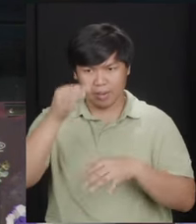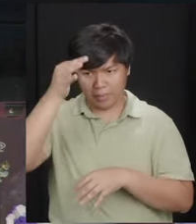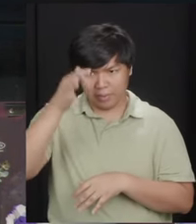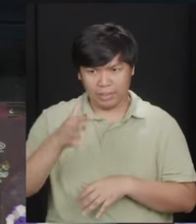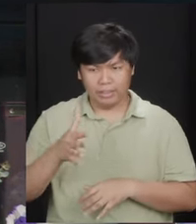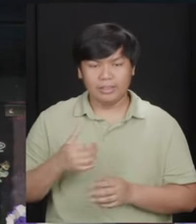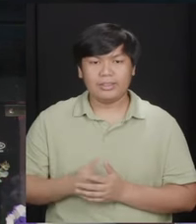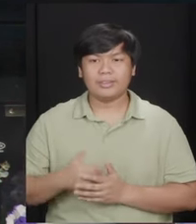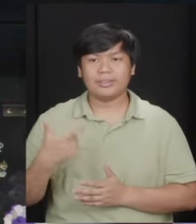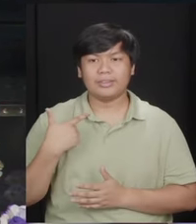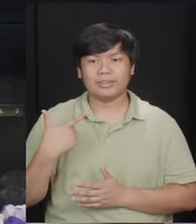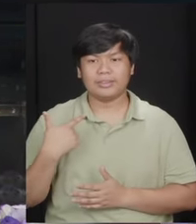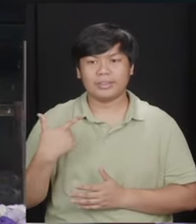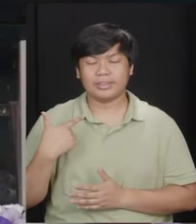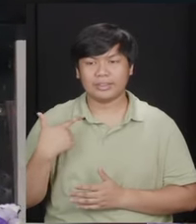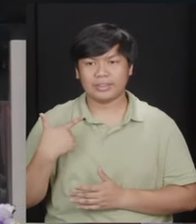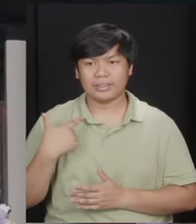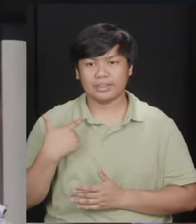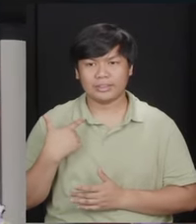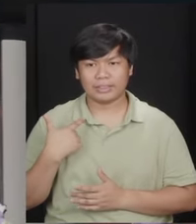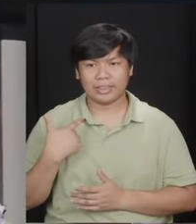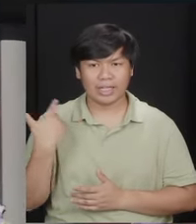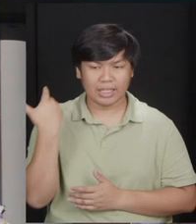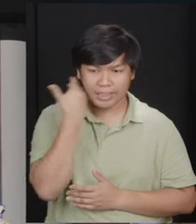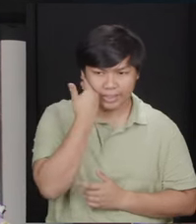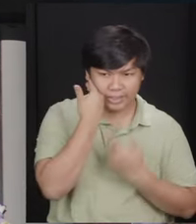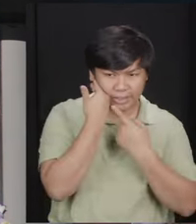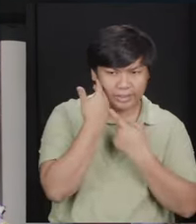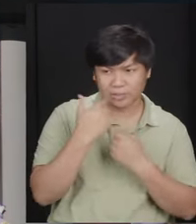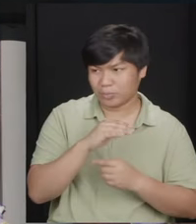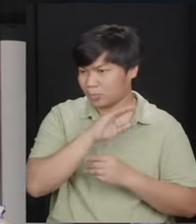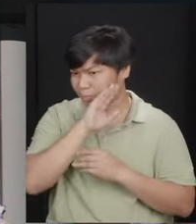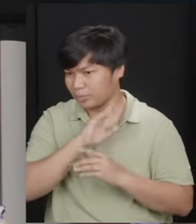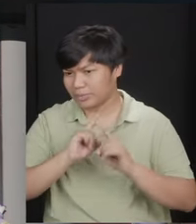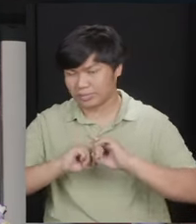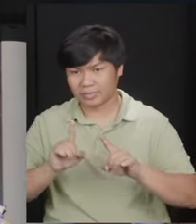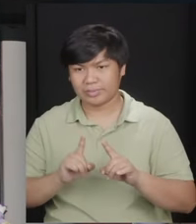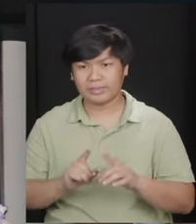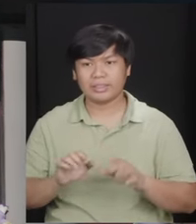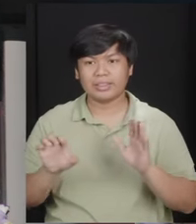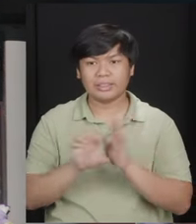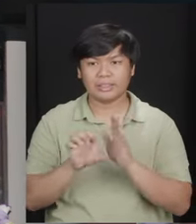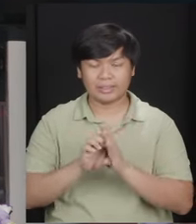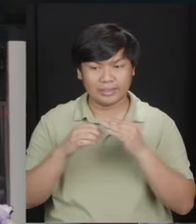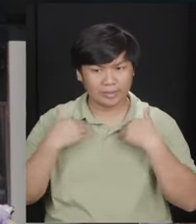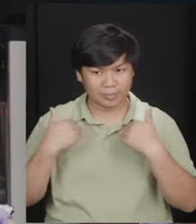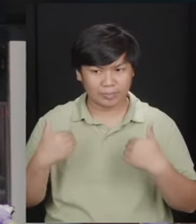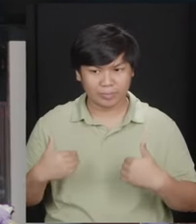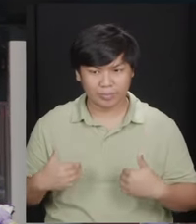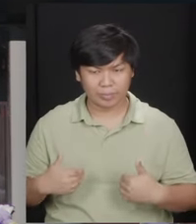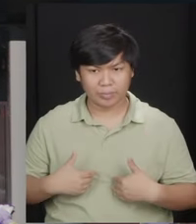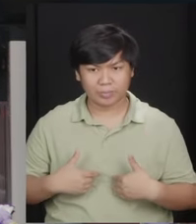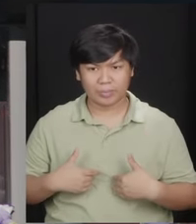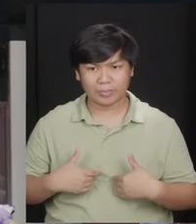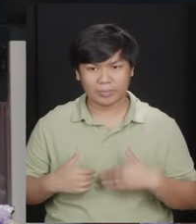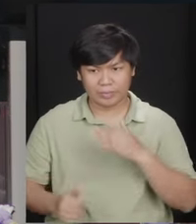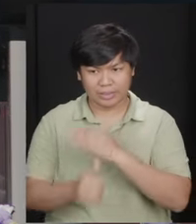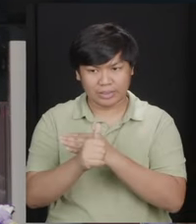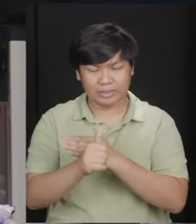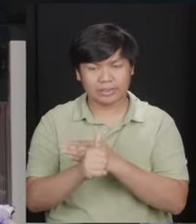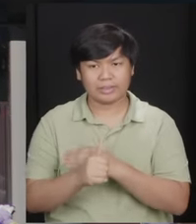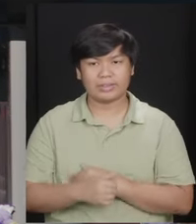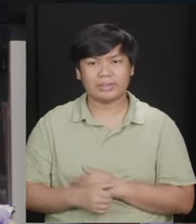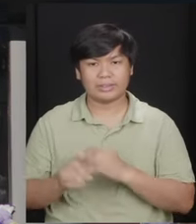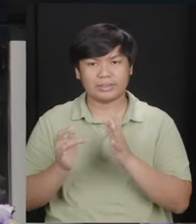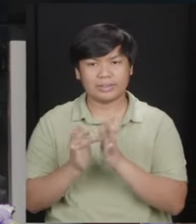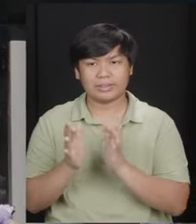is there an exception to turning the other cheek? Yes. When physical harm is the intent. You know, Jesus is